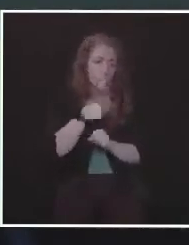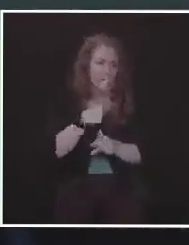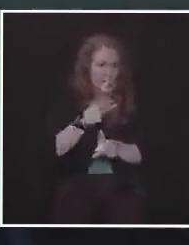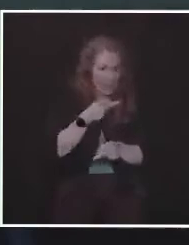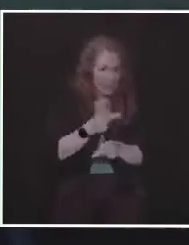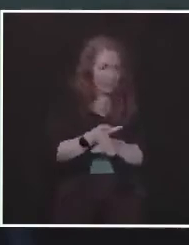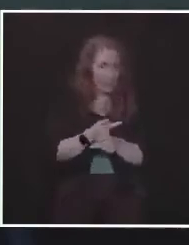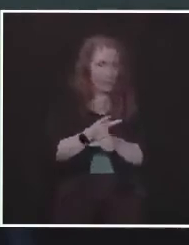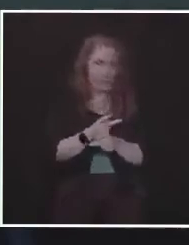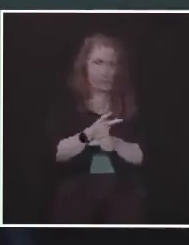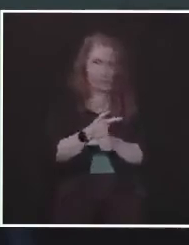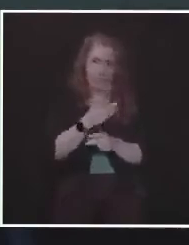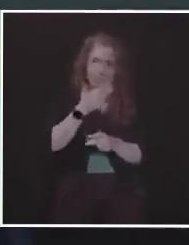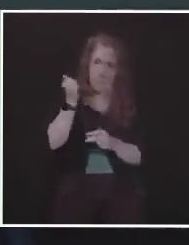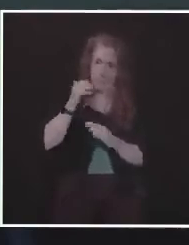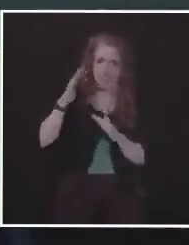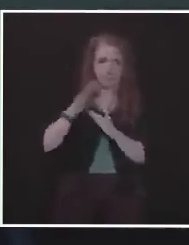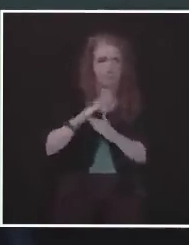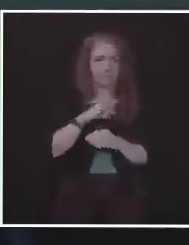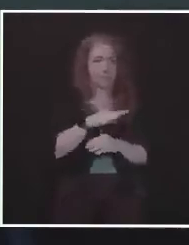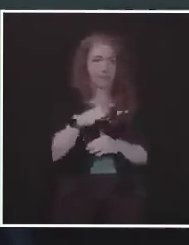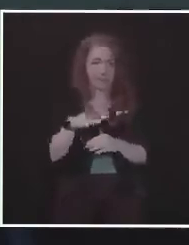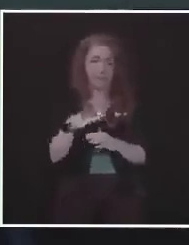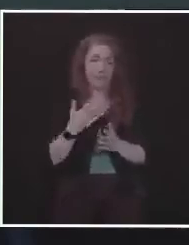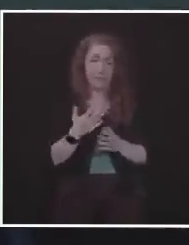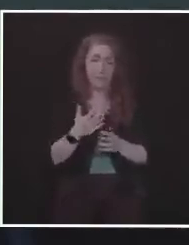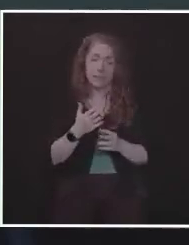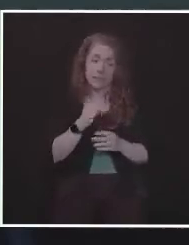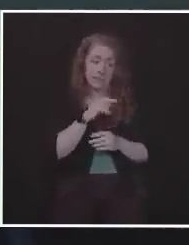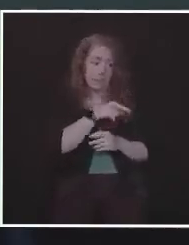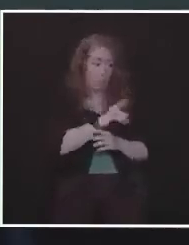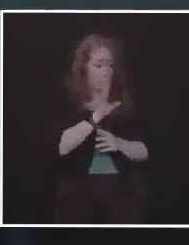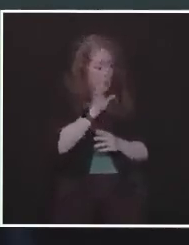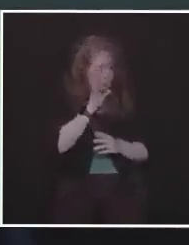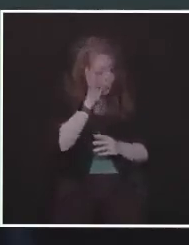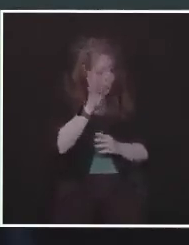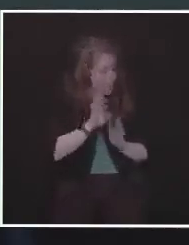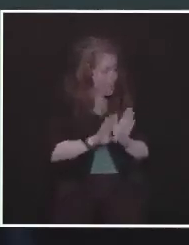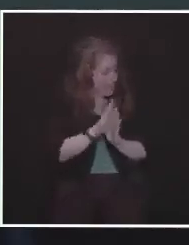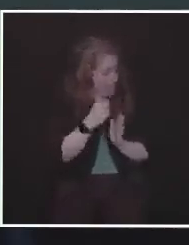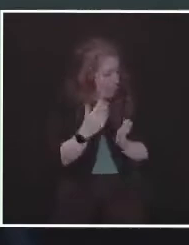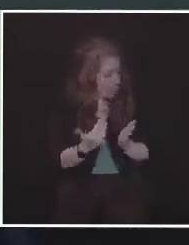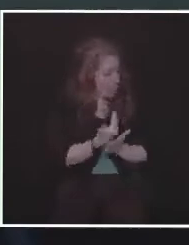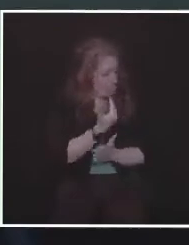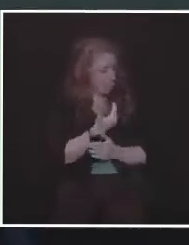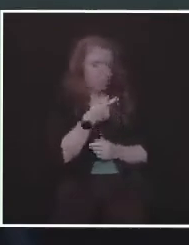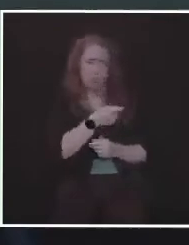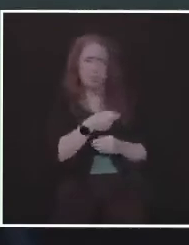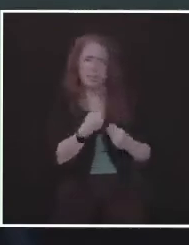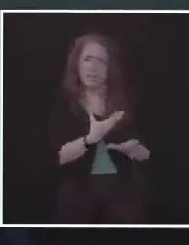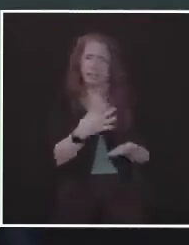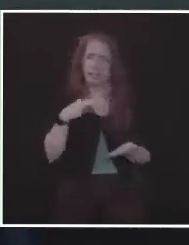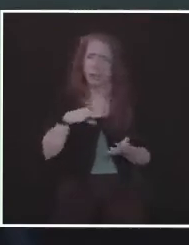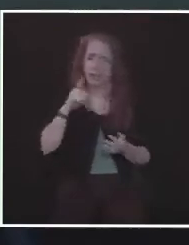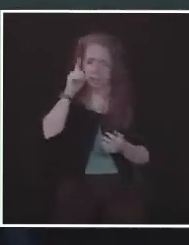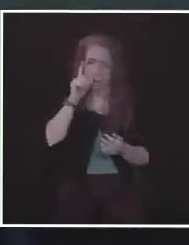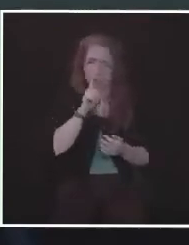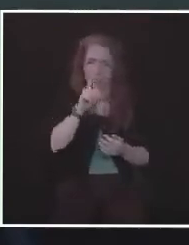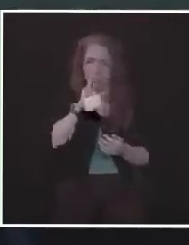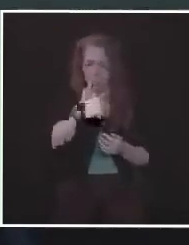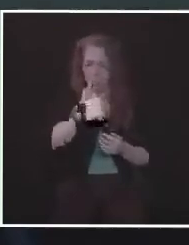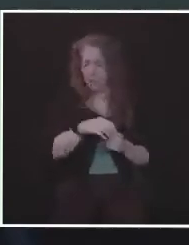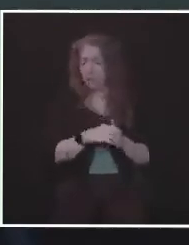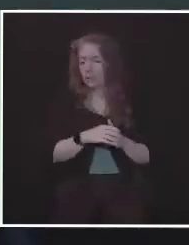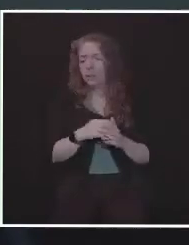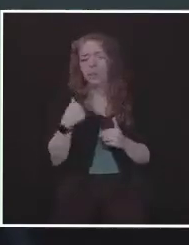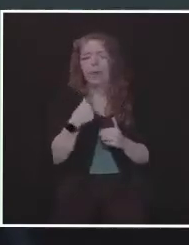they do. But this is something that we'll work through together. And we have an awesome human capital organization